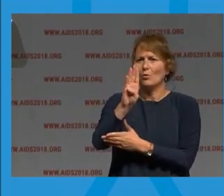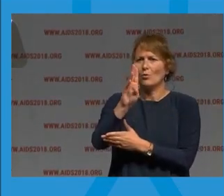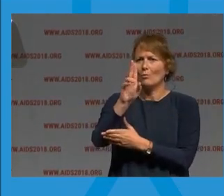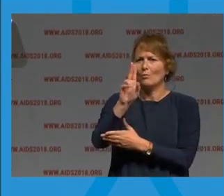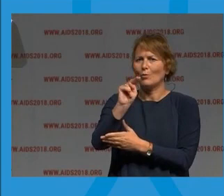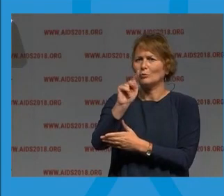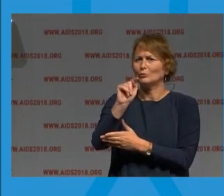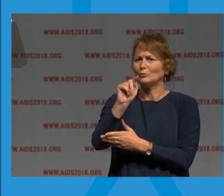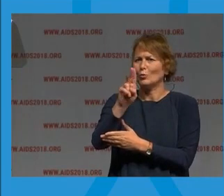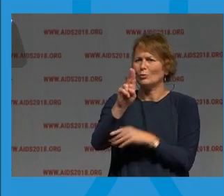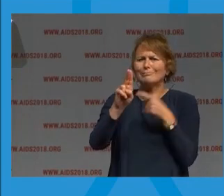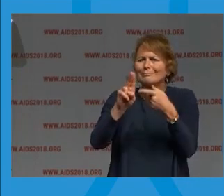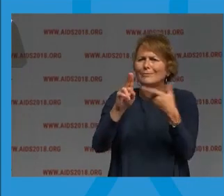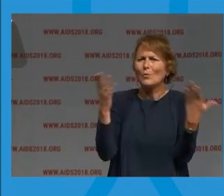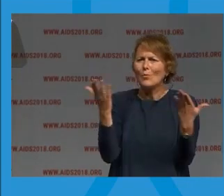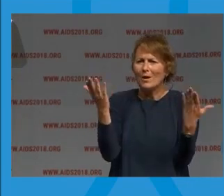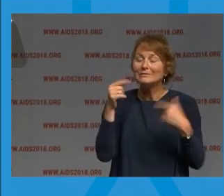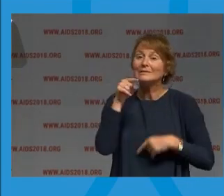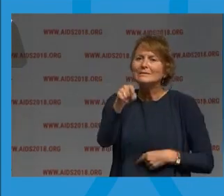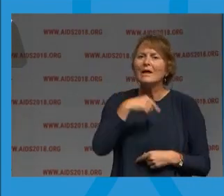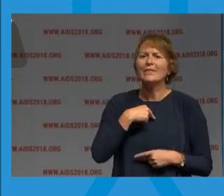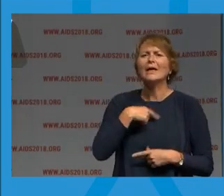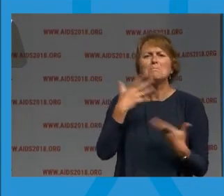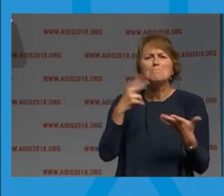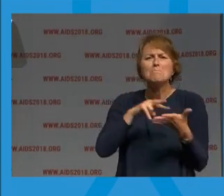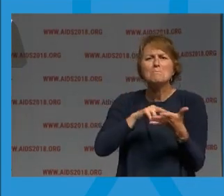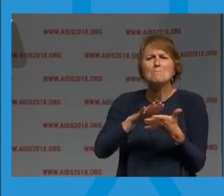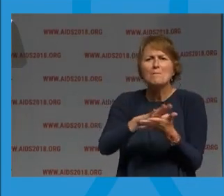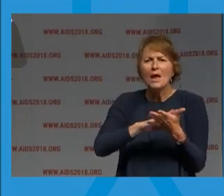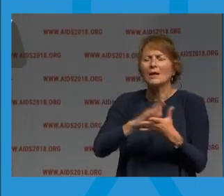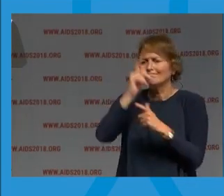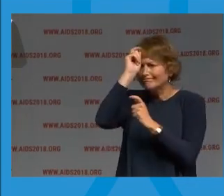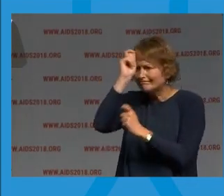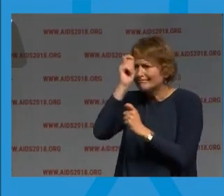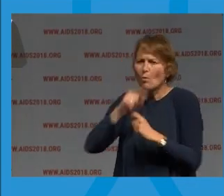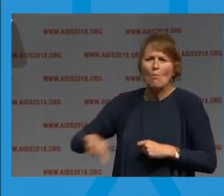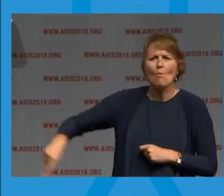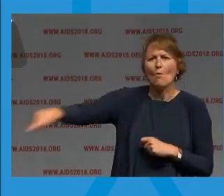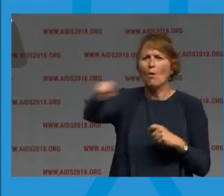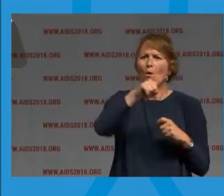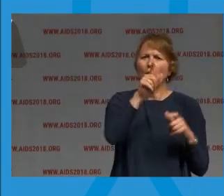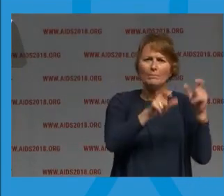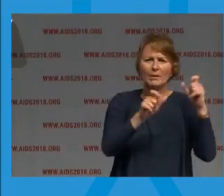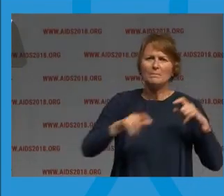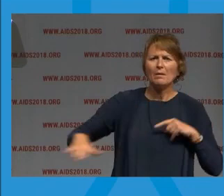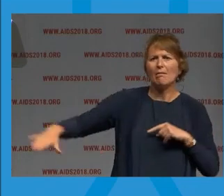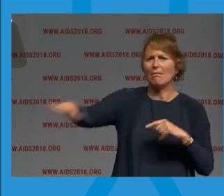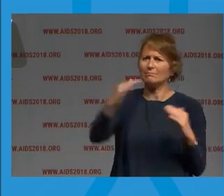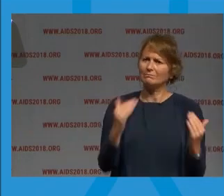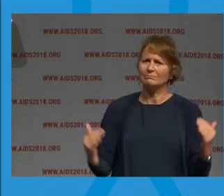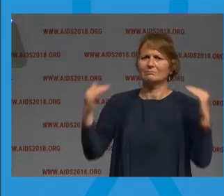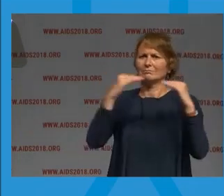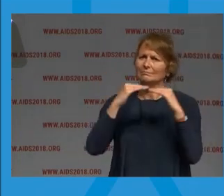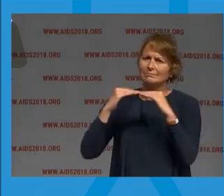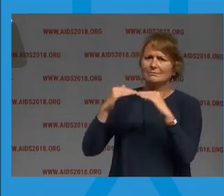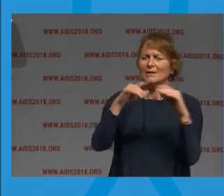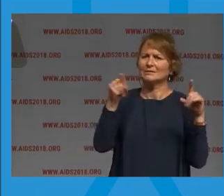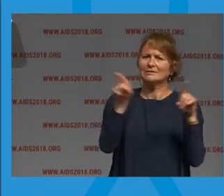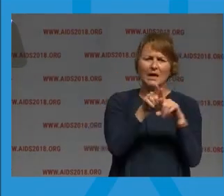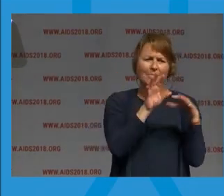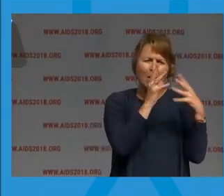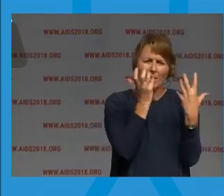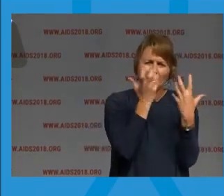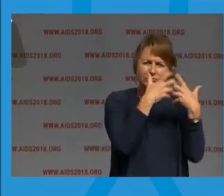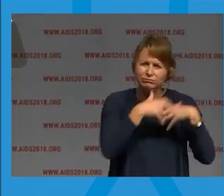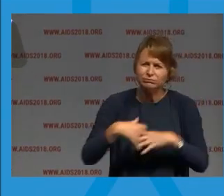Ubuntu, the recognition of our common humanity, the belief that we are all bound to one another,